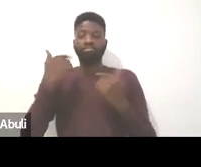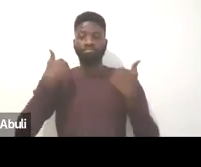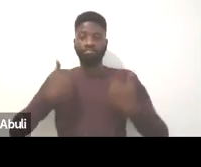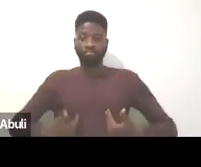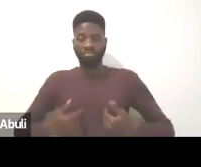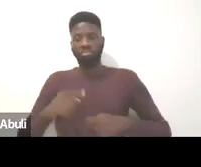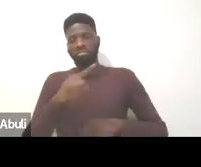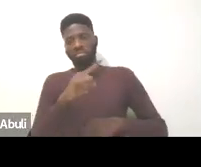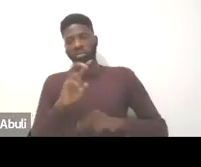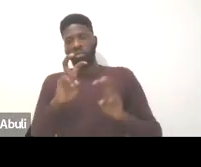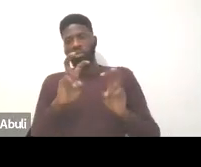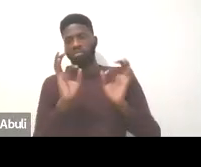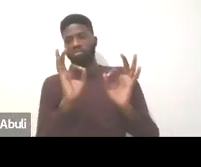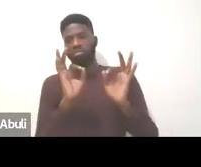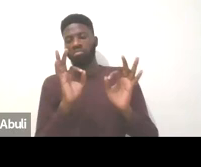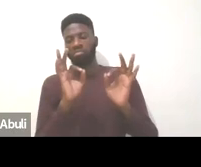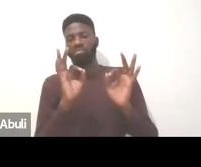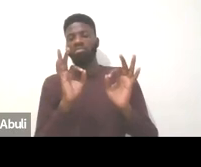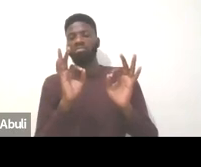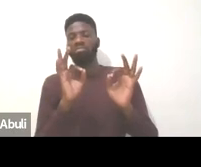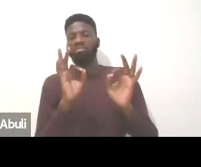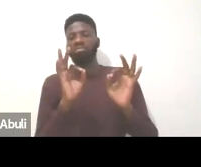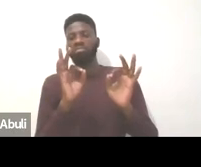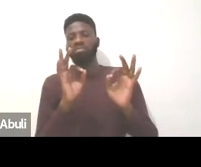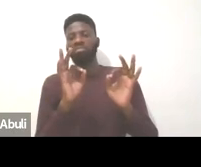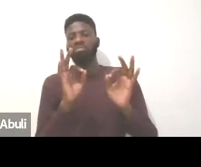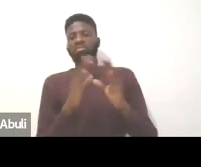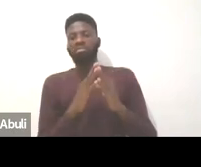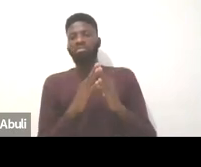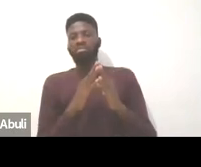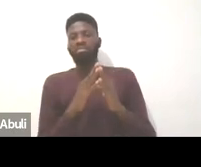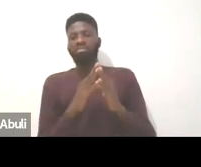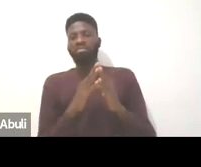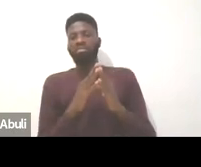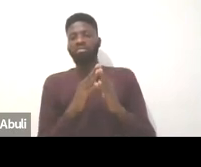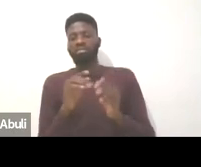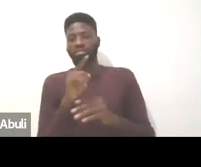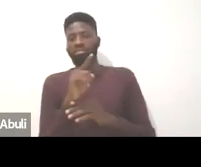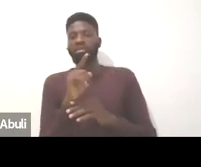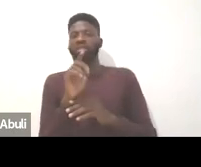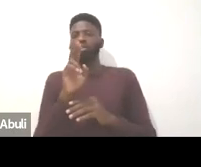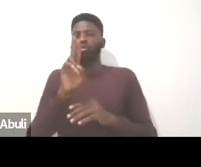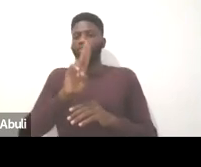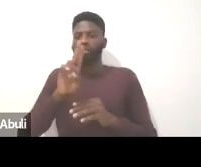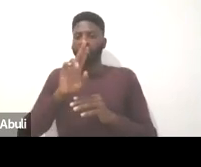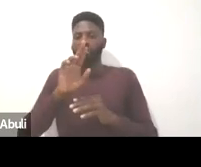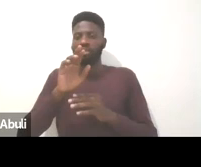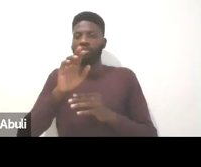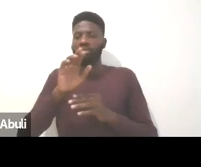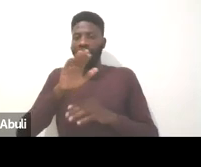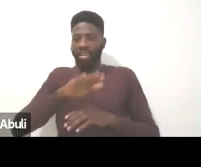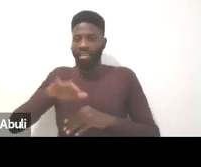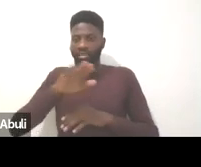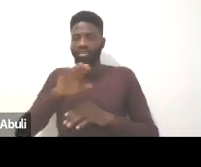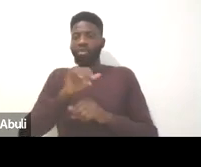good. It's good. All right. It's a space, and there's economy of space. Like there is, even if it is too, you